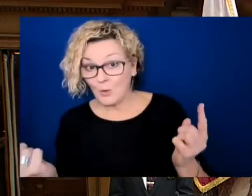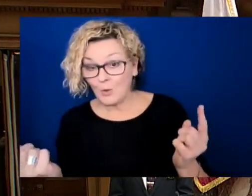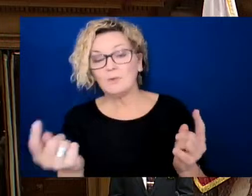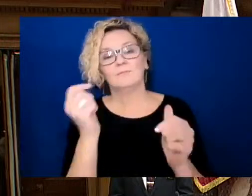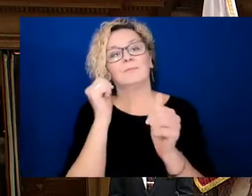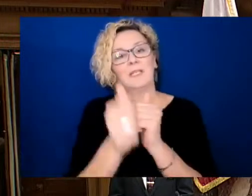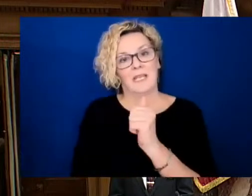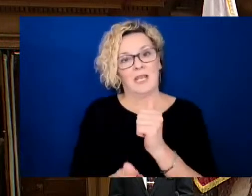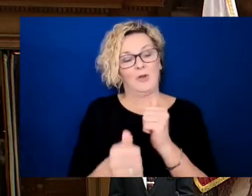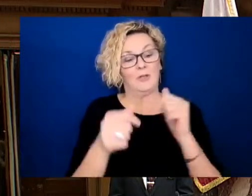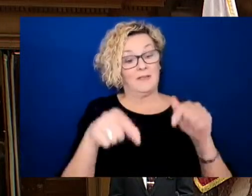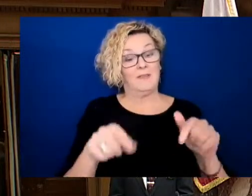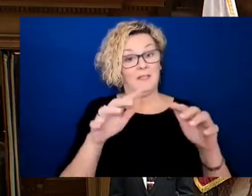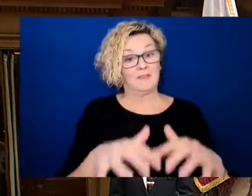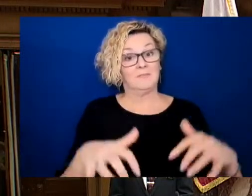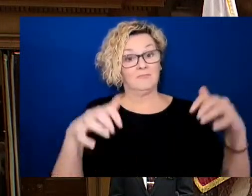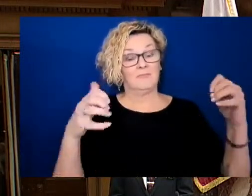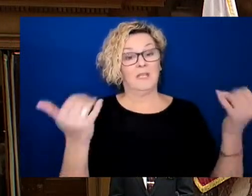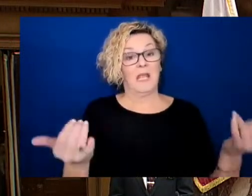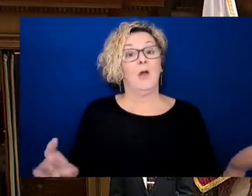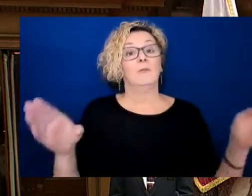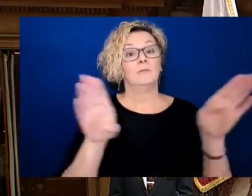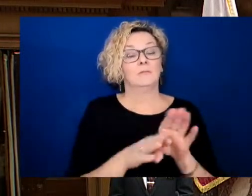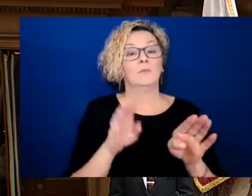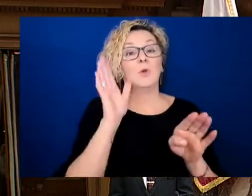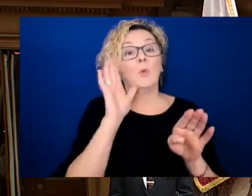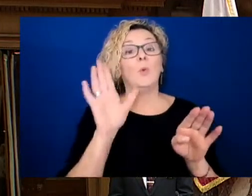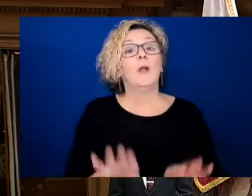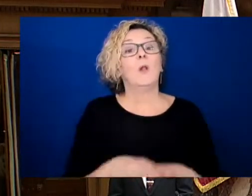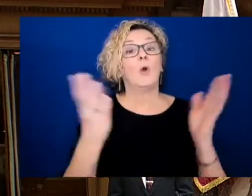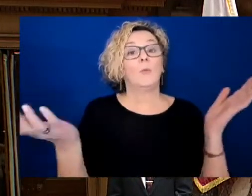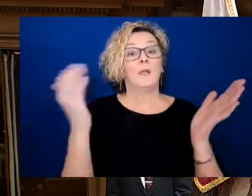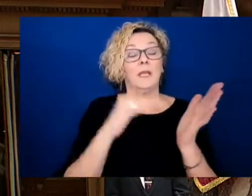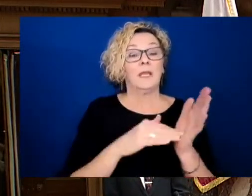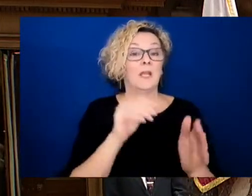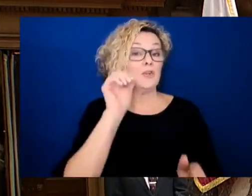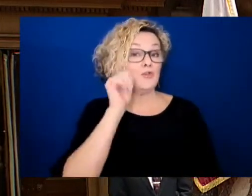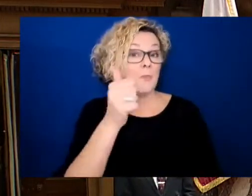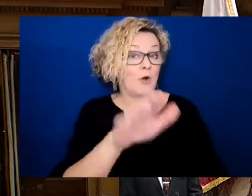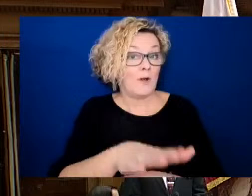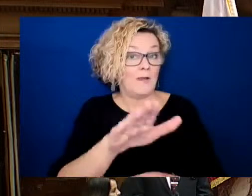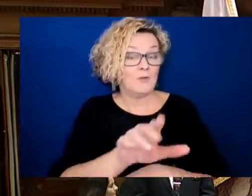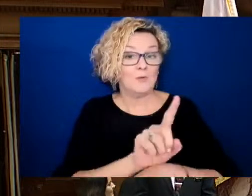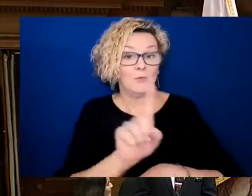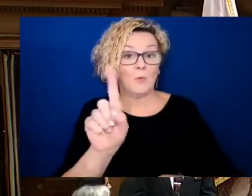carried. This House stands adjourned until 1:30 p.m. tomorrow afternoon.